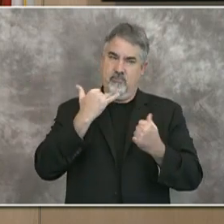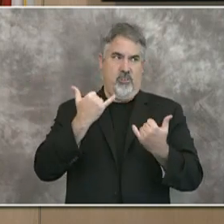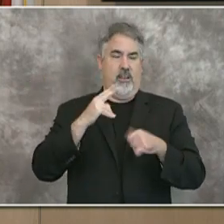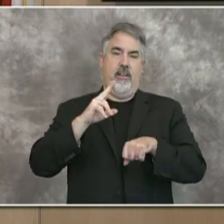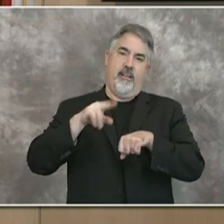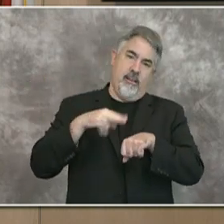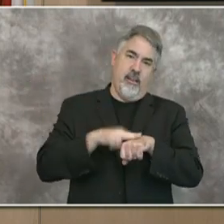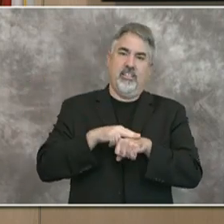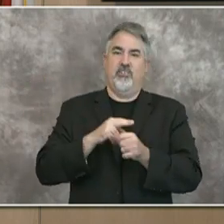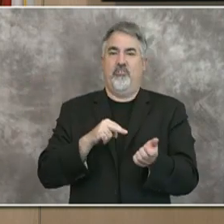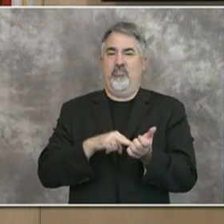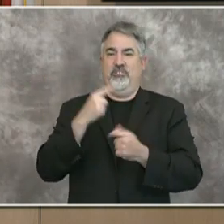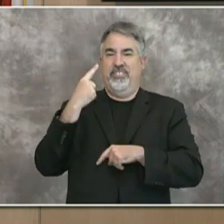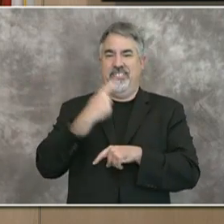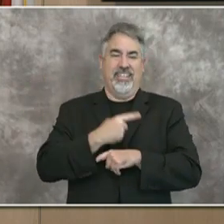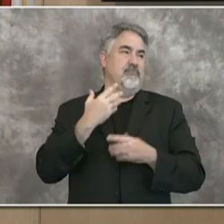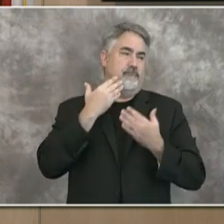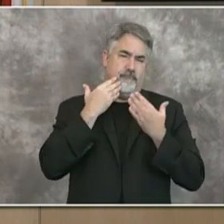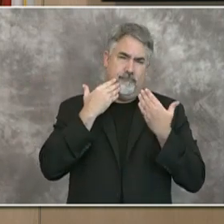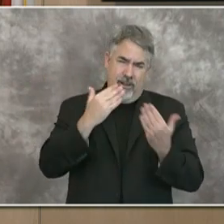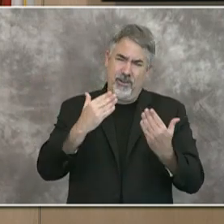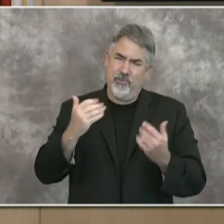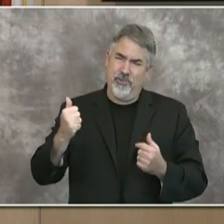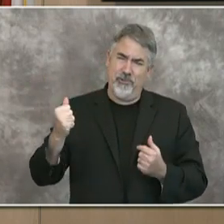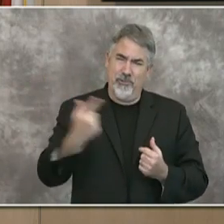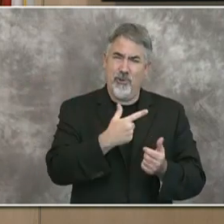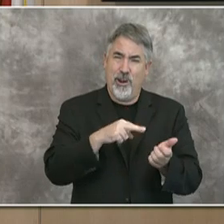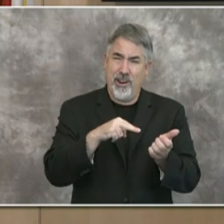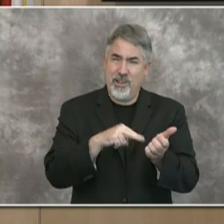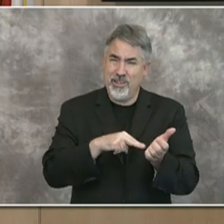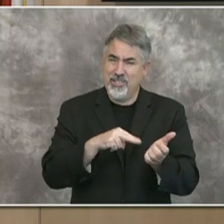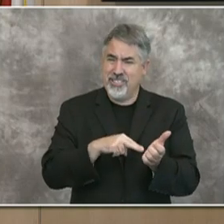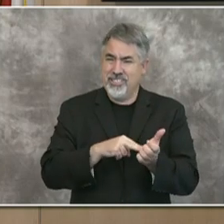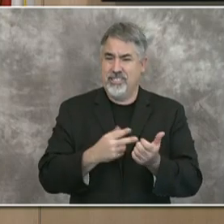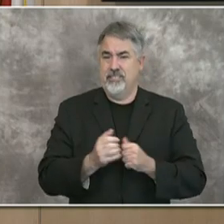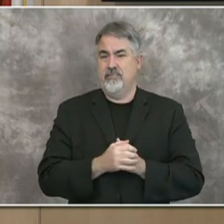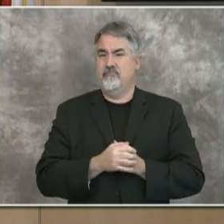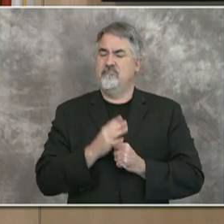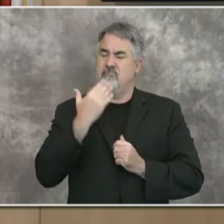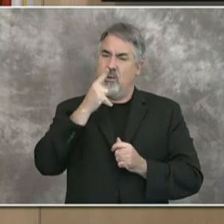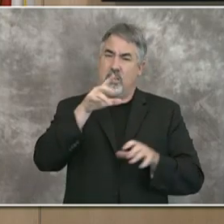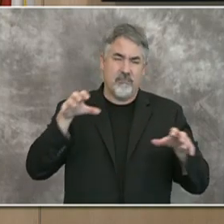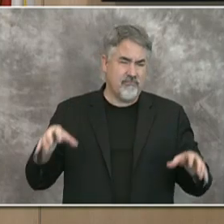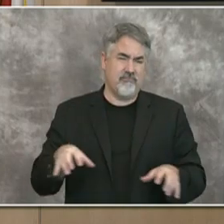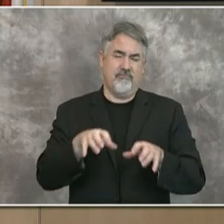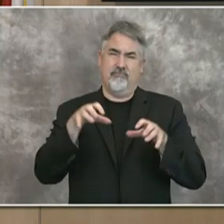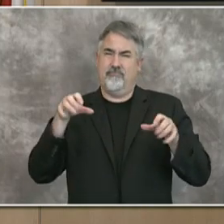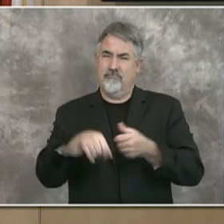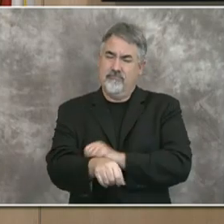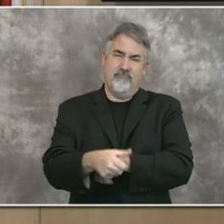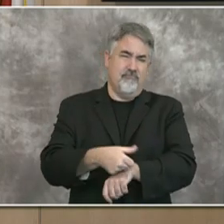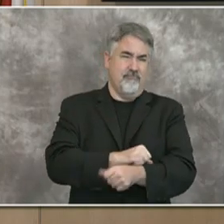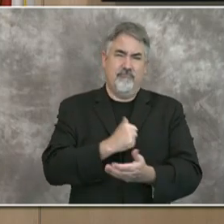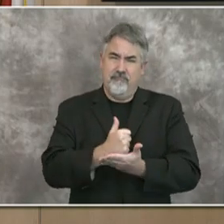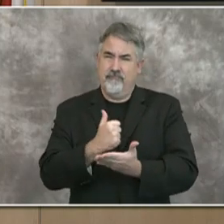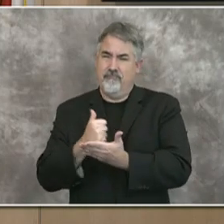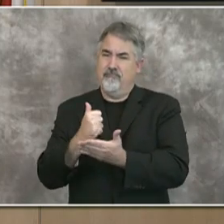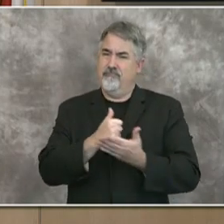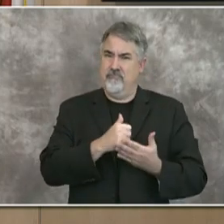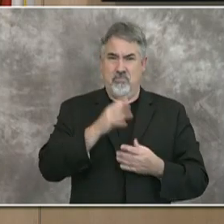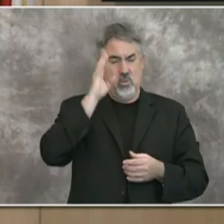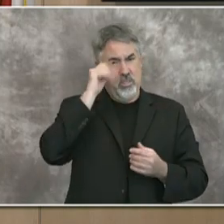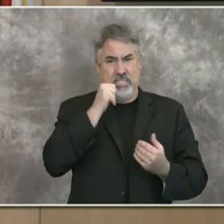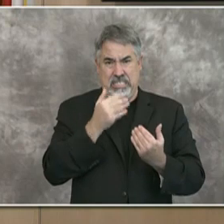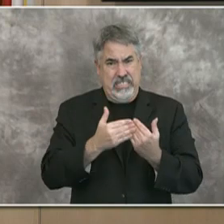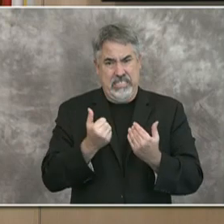our eternal gratitude and thanks, and the actions that we are taking are designed to try and make your job a little bit easier and ensure that you have